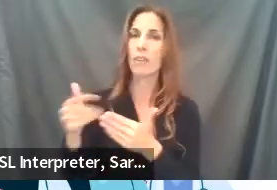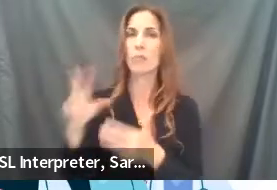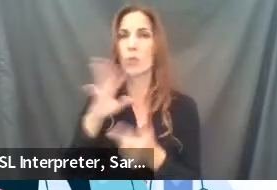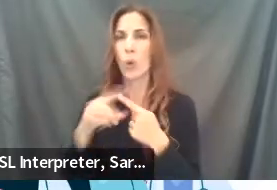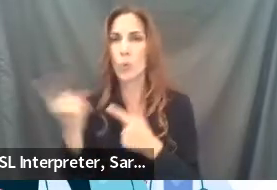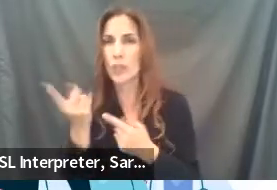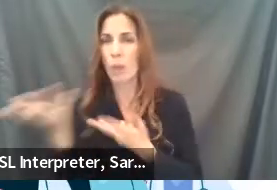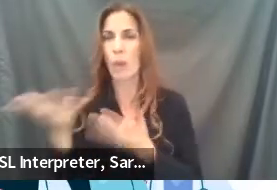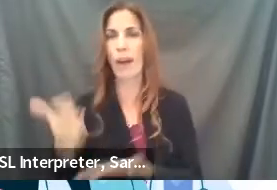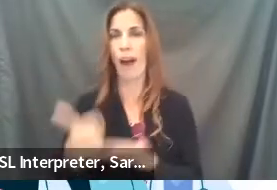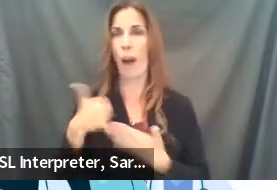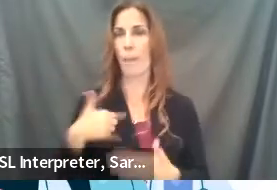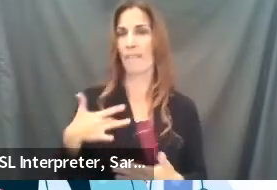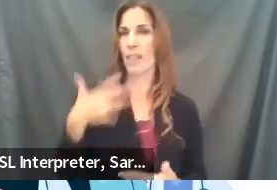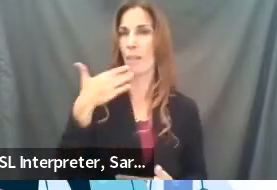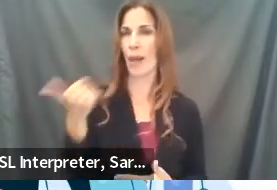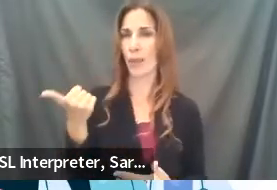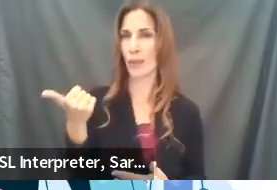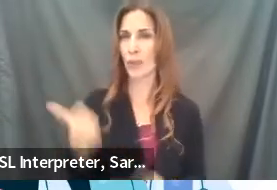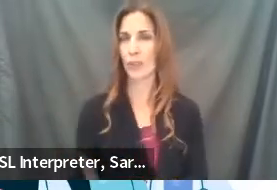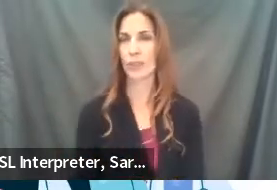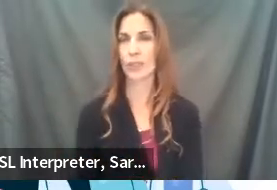better.